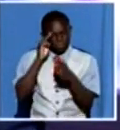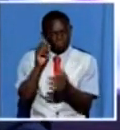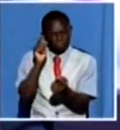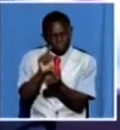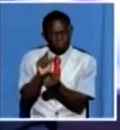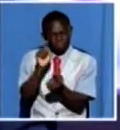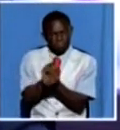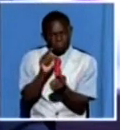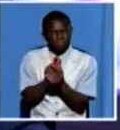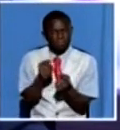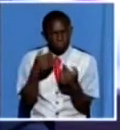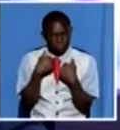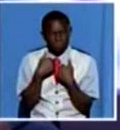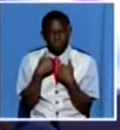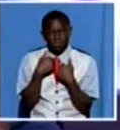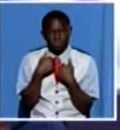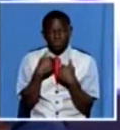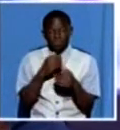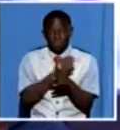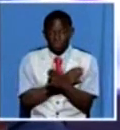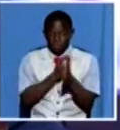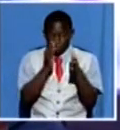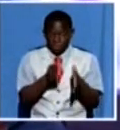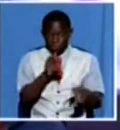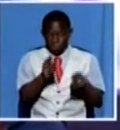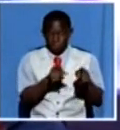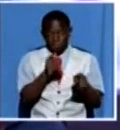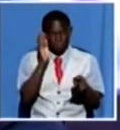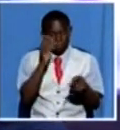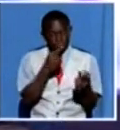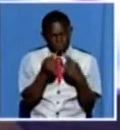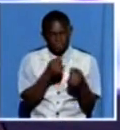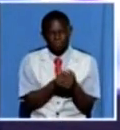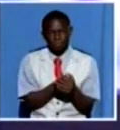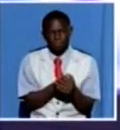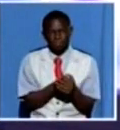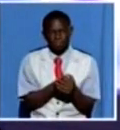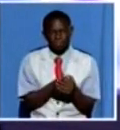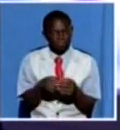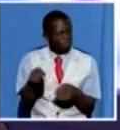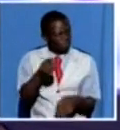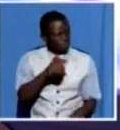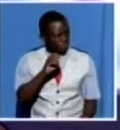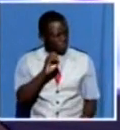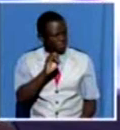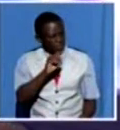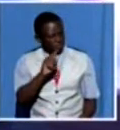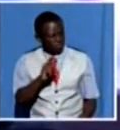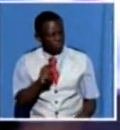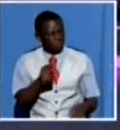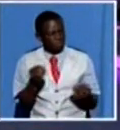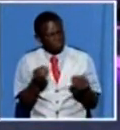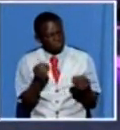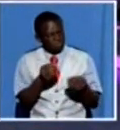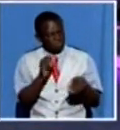I need to tell the Zambian people that I've been speaking to them. Well, they're reluctant. And do they agree with the figures? They are the ones. Maybe I